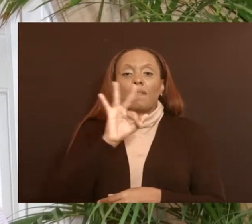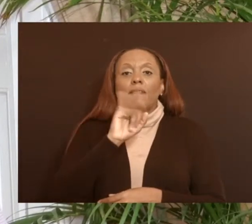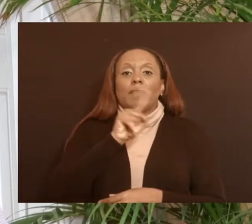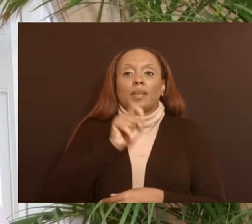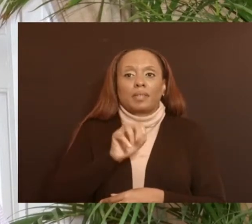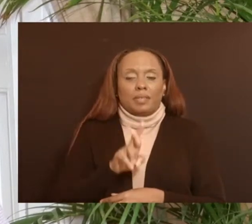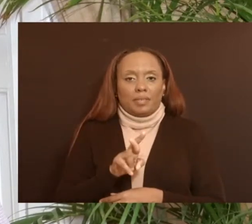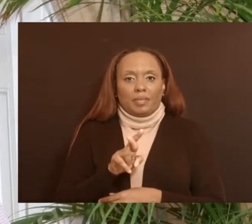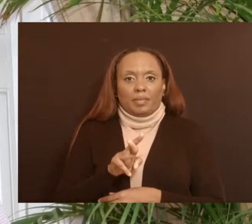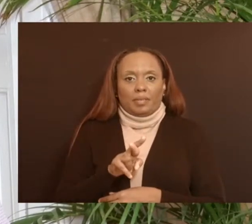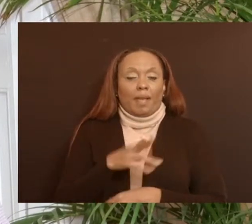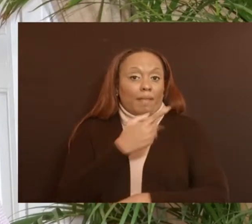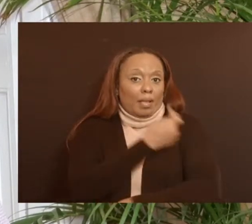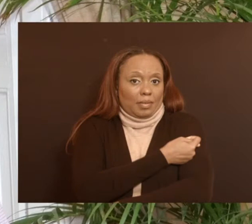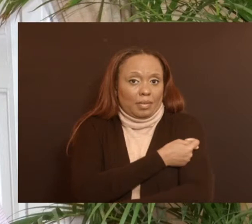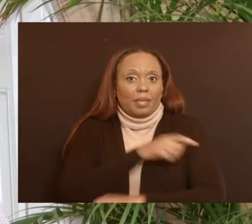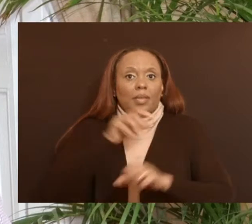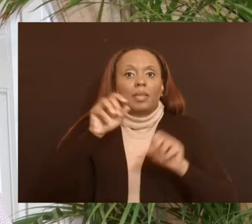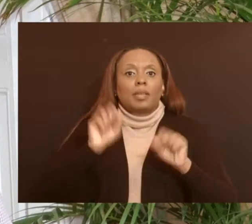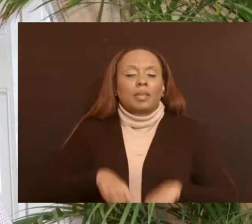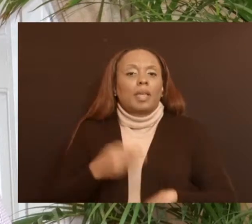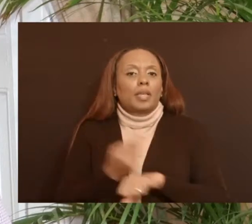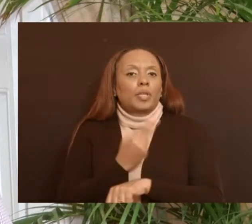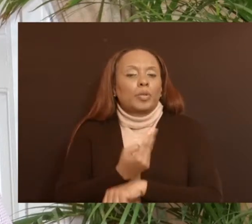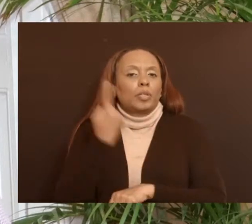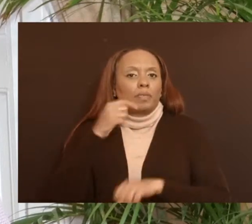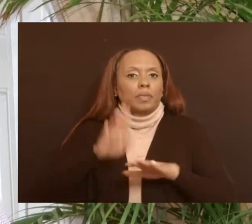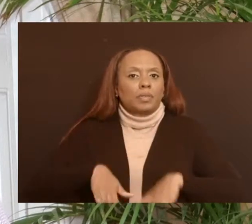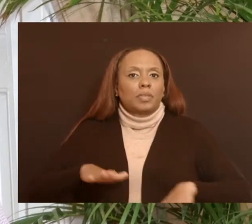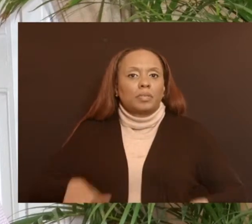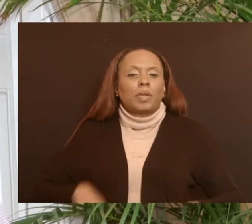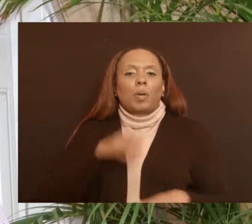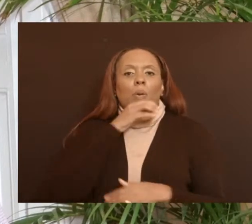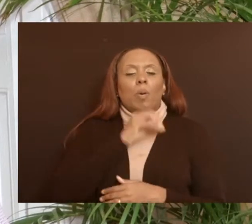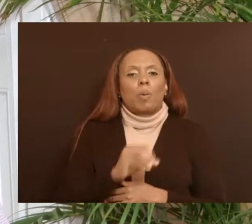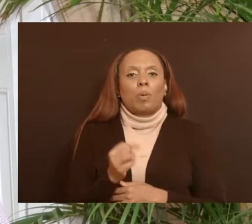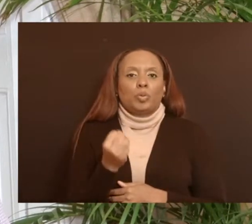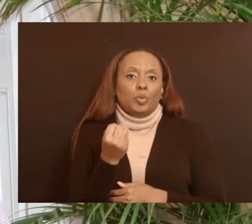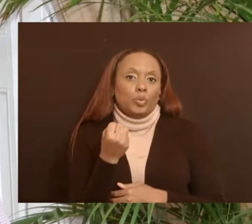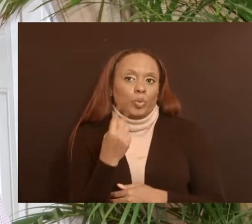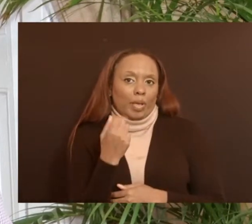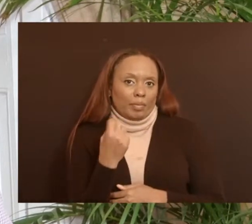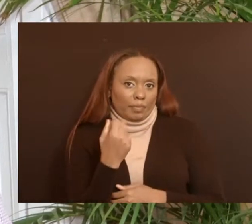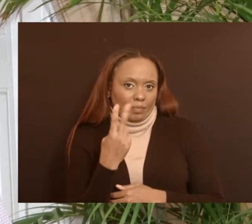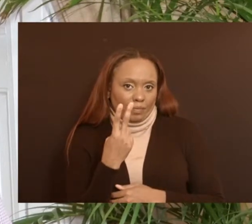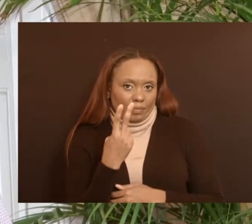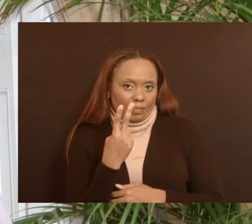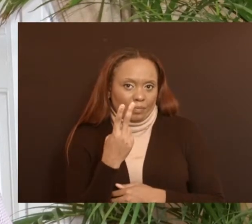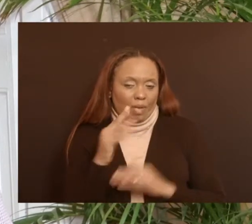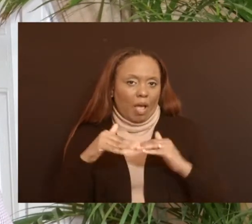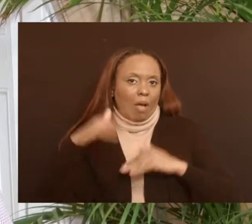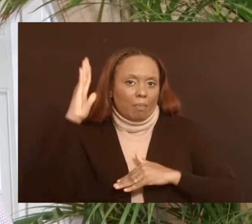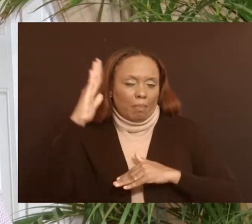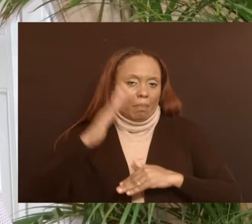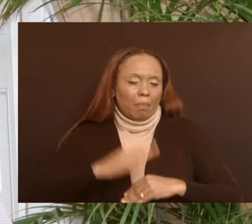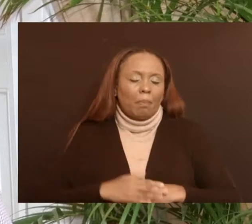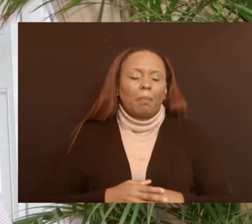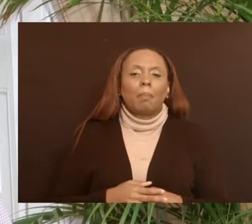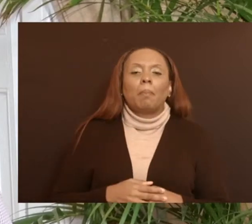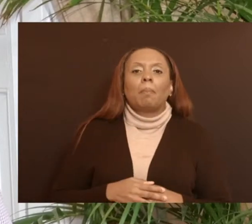age. And Barbados is seeking to make sure that we can have Pfizer here. We were happy